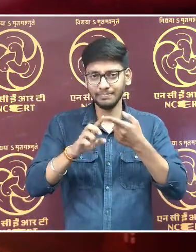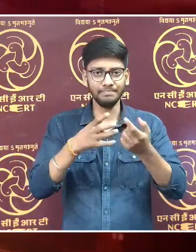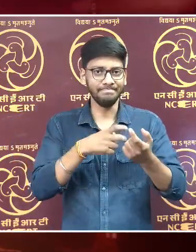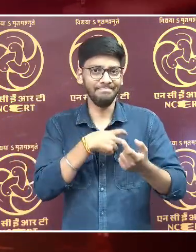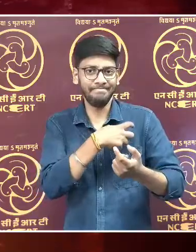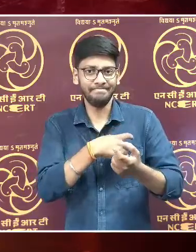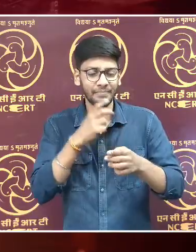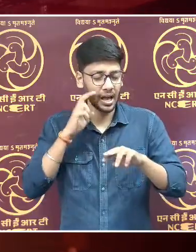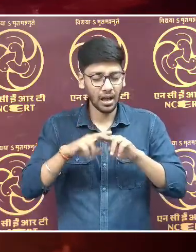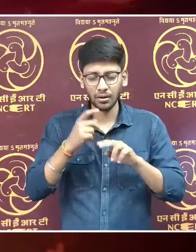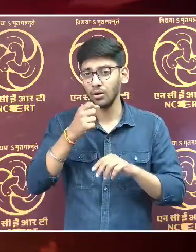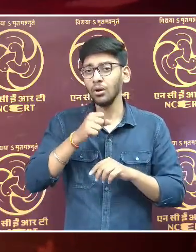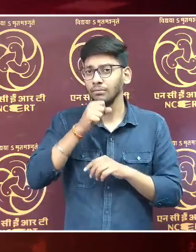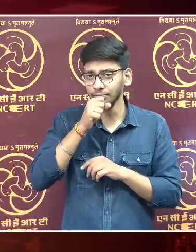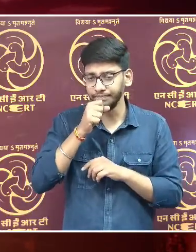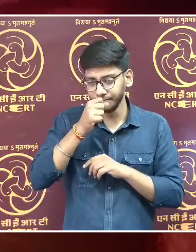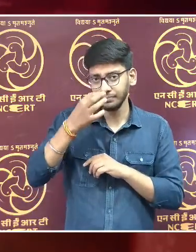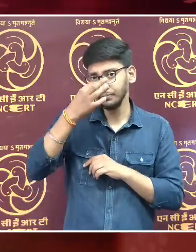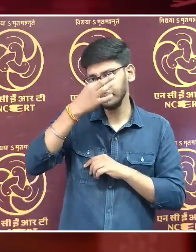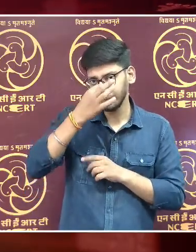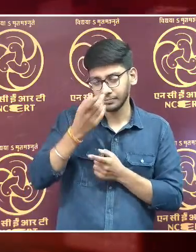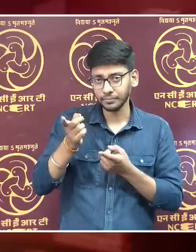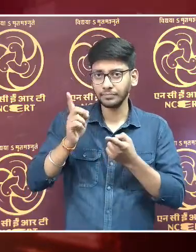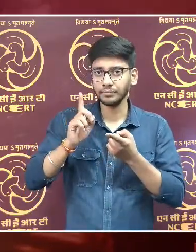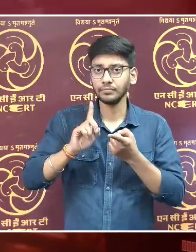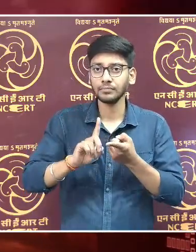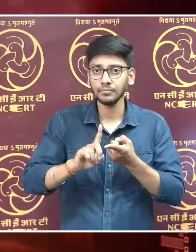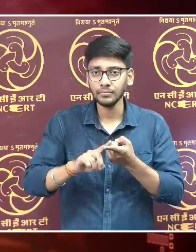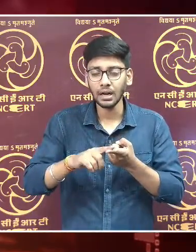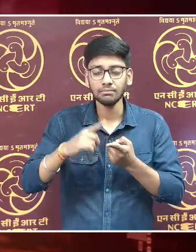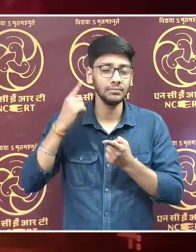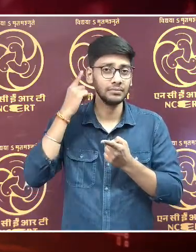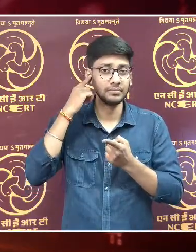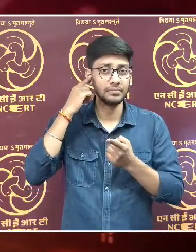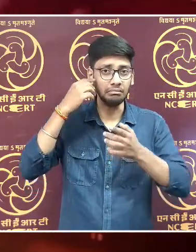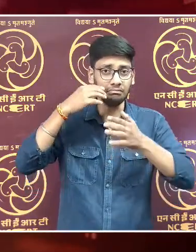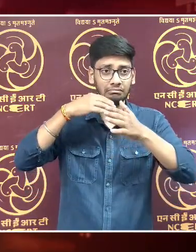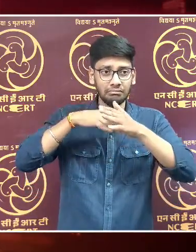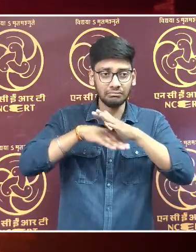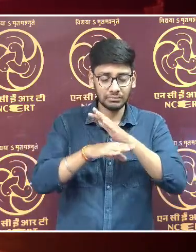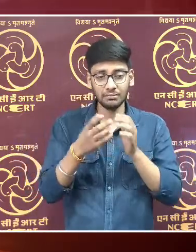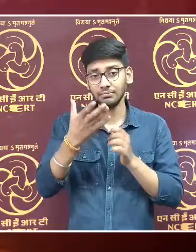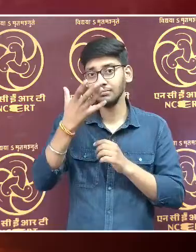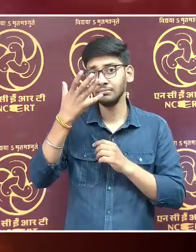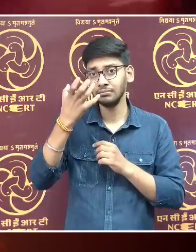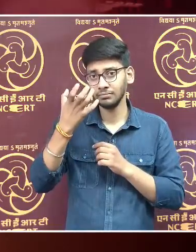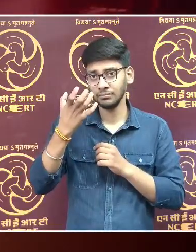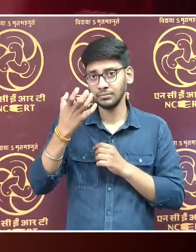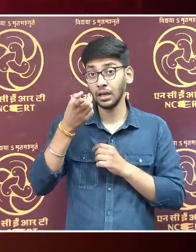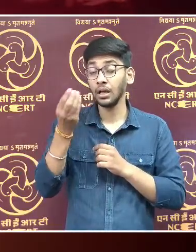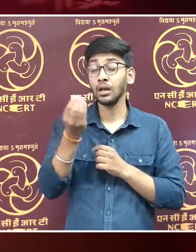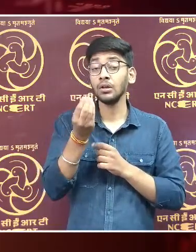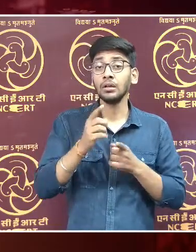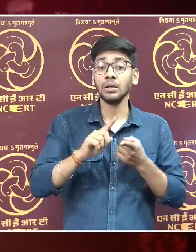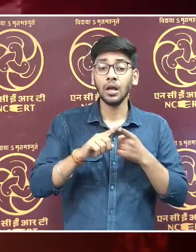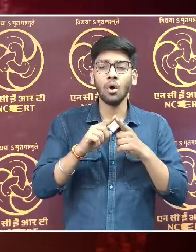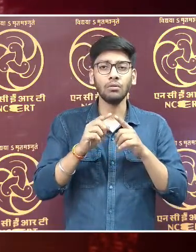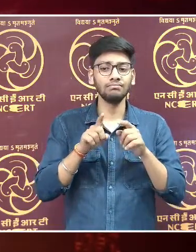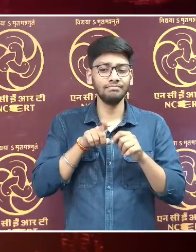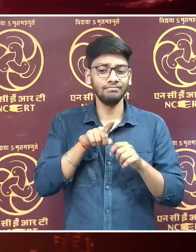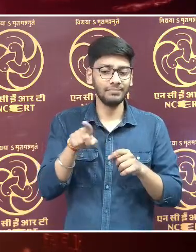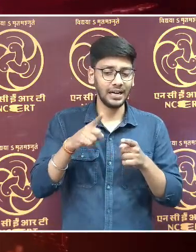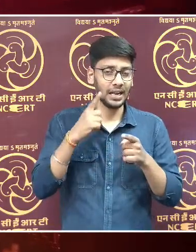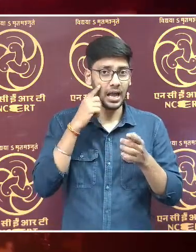of the cold and cough that they are having a block in the ear or a ear pain, or it could be the any other fungal or bacterial infection.